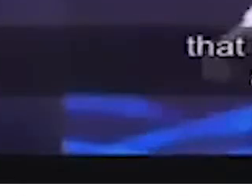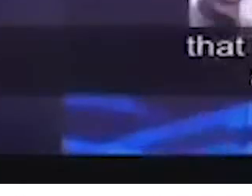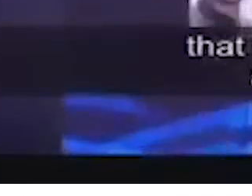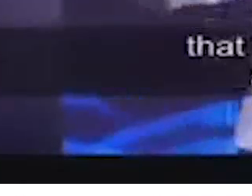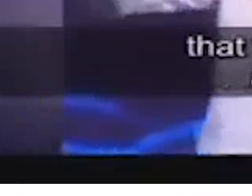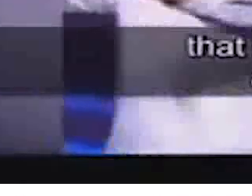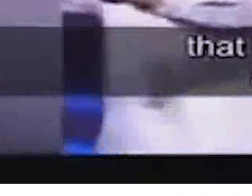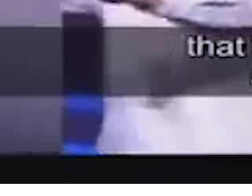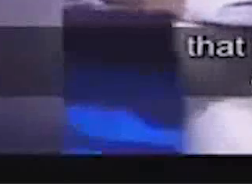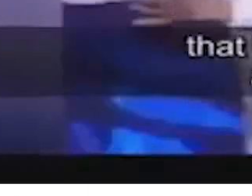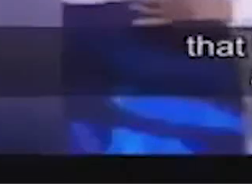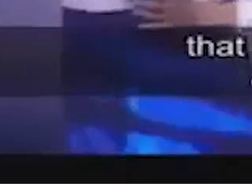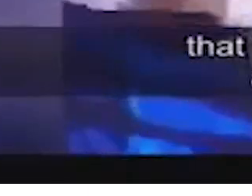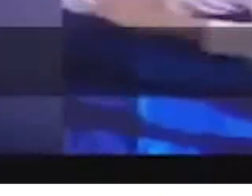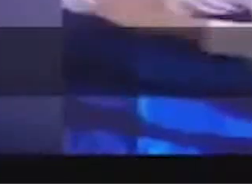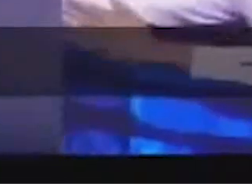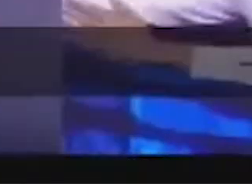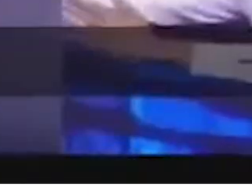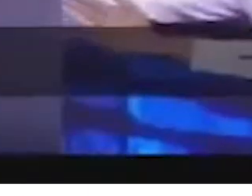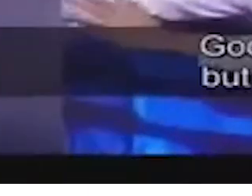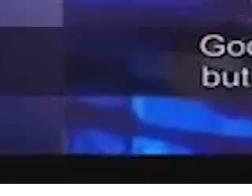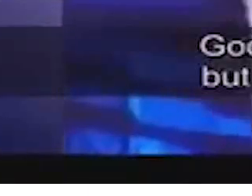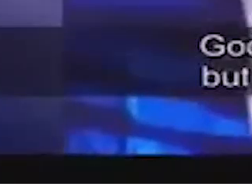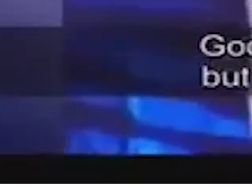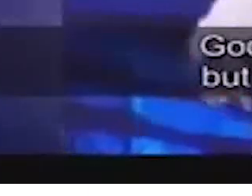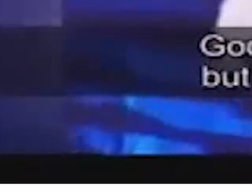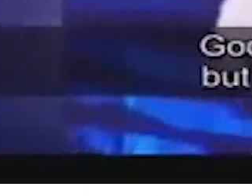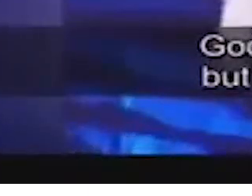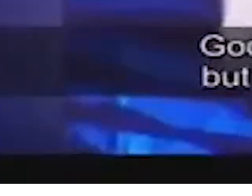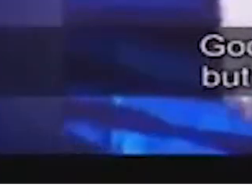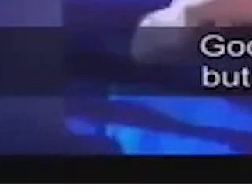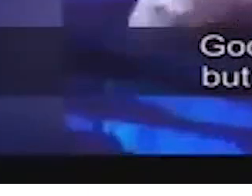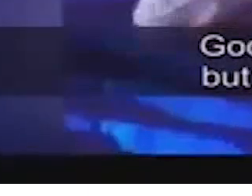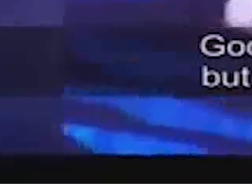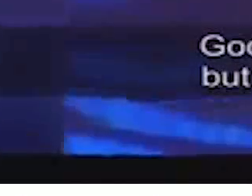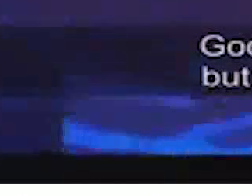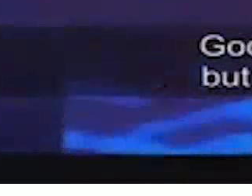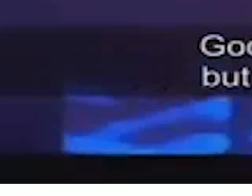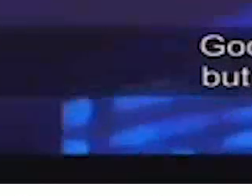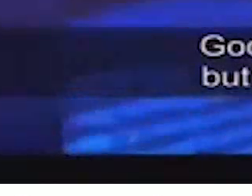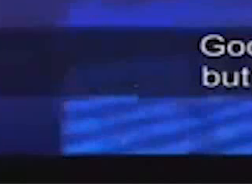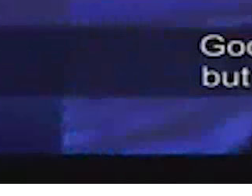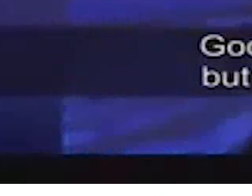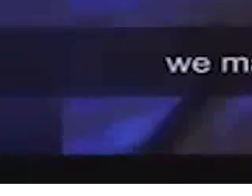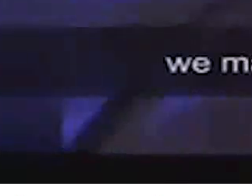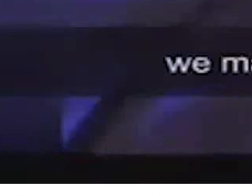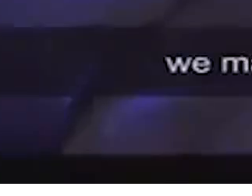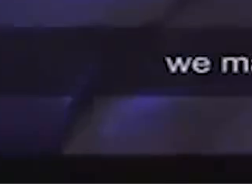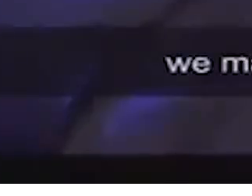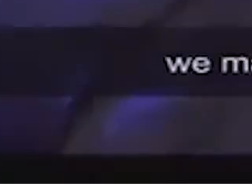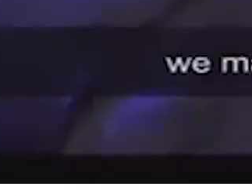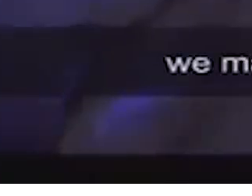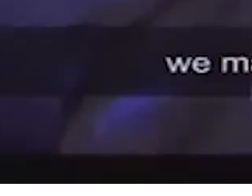1:26 that we're made in the image and likeness of God. Yes? God made us in His image. But the inverse is also